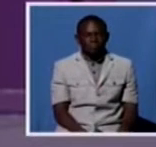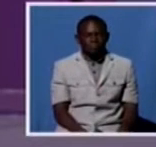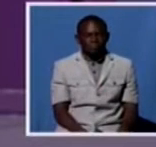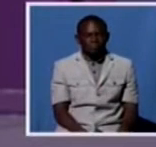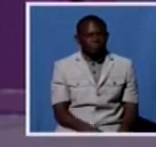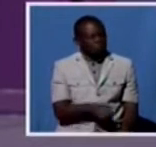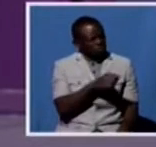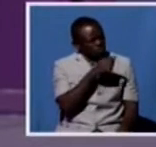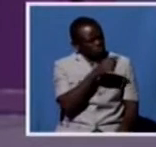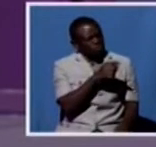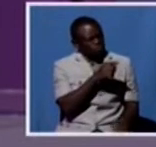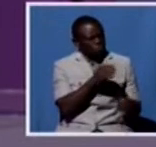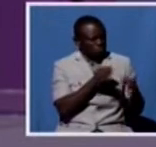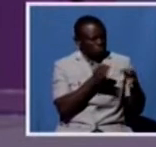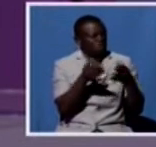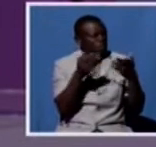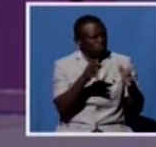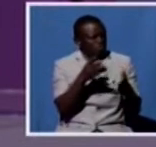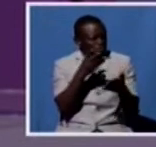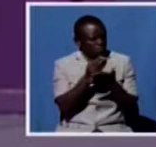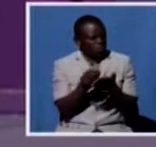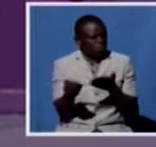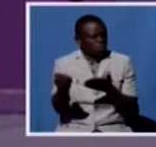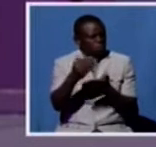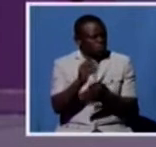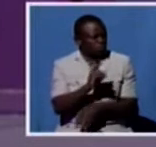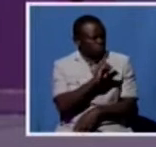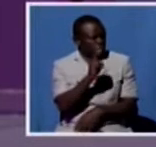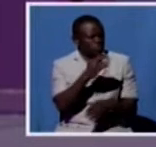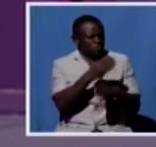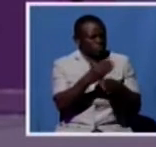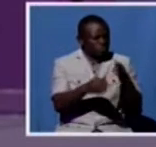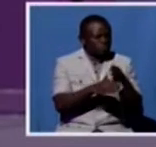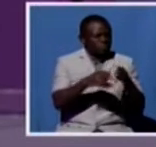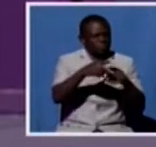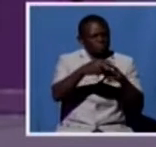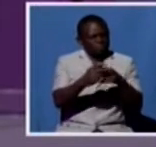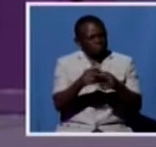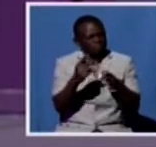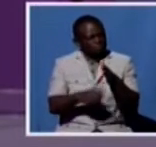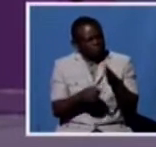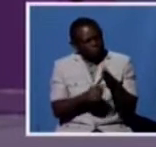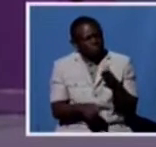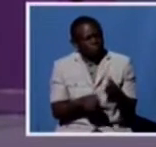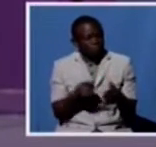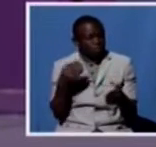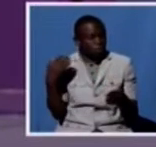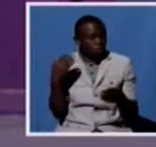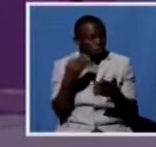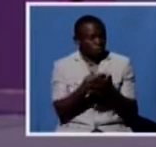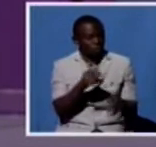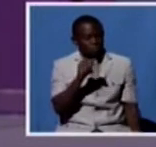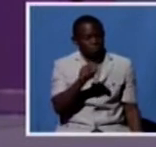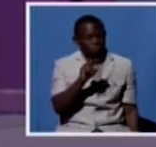money is used. You talked about construction, rehabilitation, maintenance. When you look at the money that you've collected, for instance, probably this